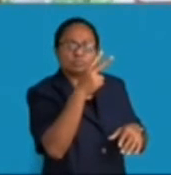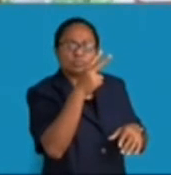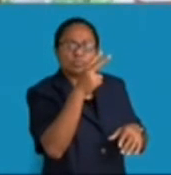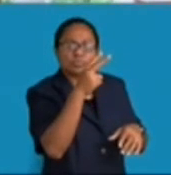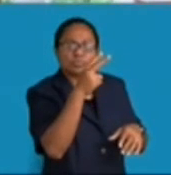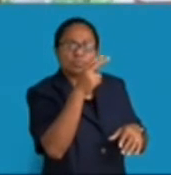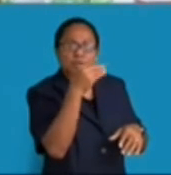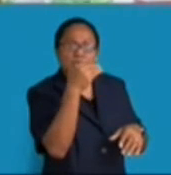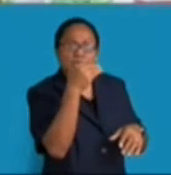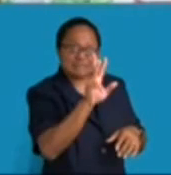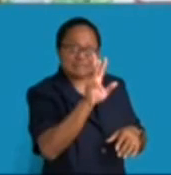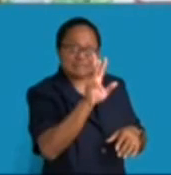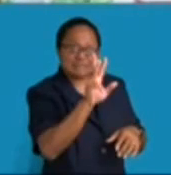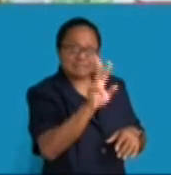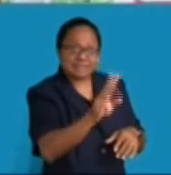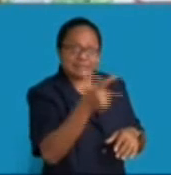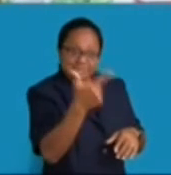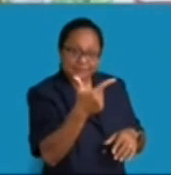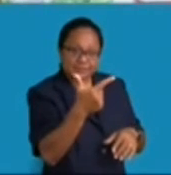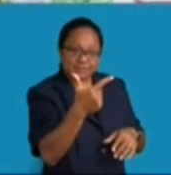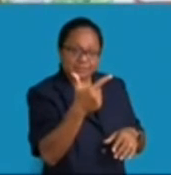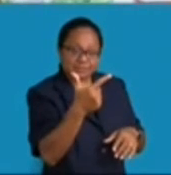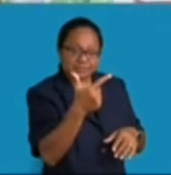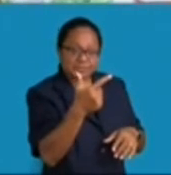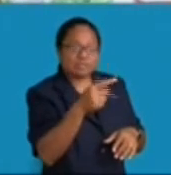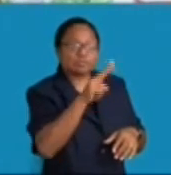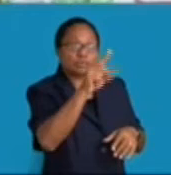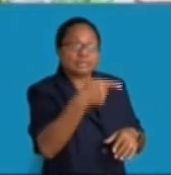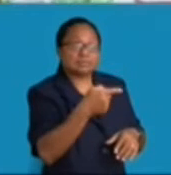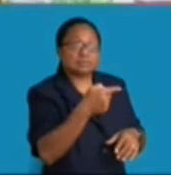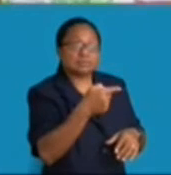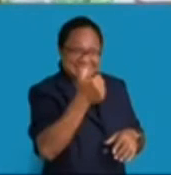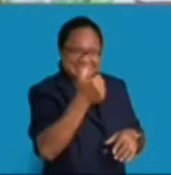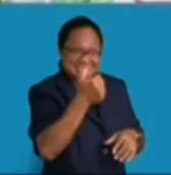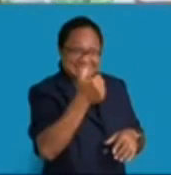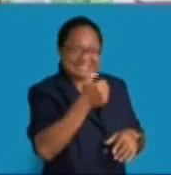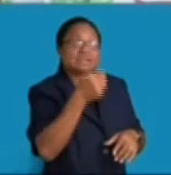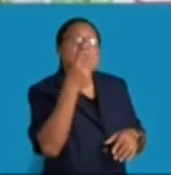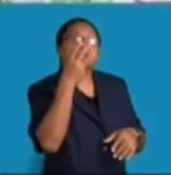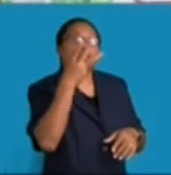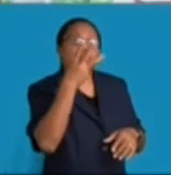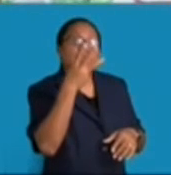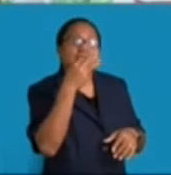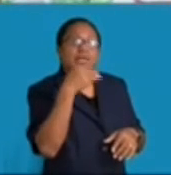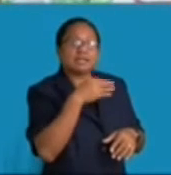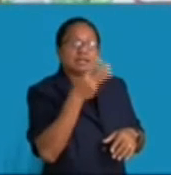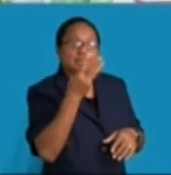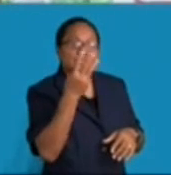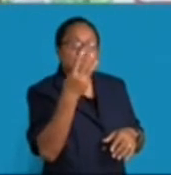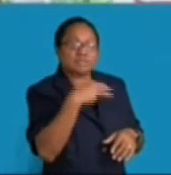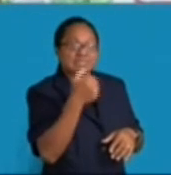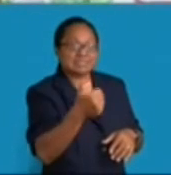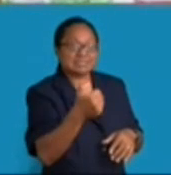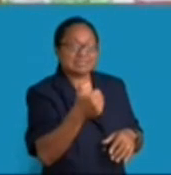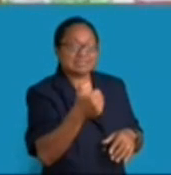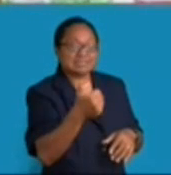2015, 257, in 2016, 336, increase of